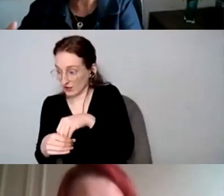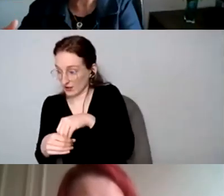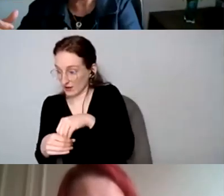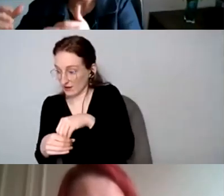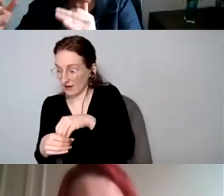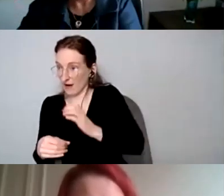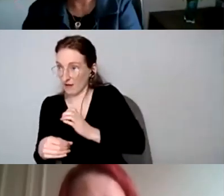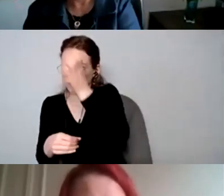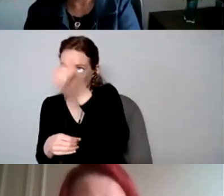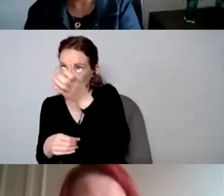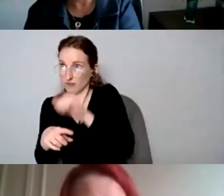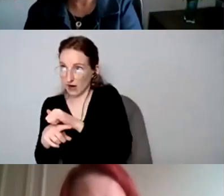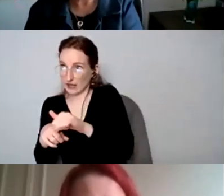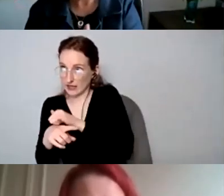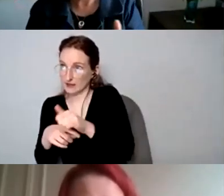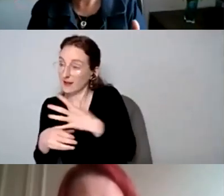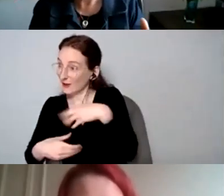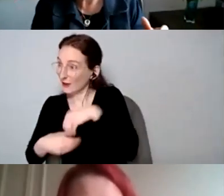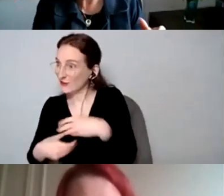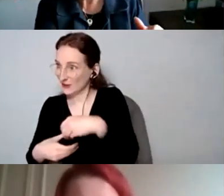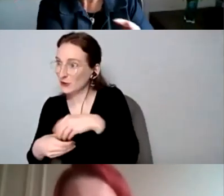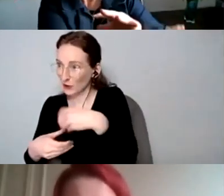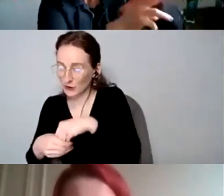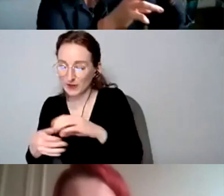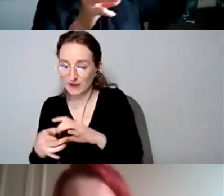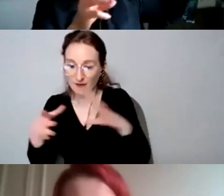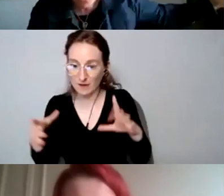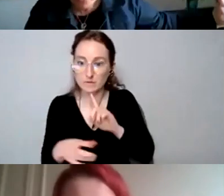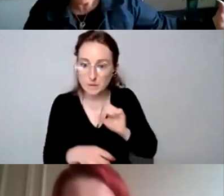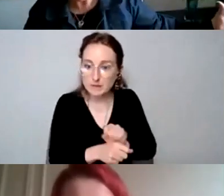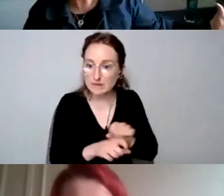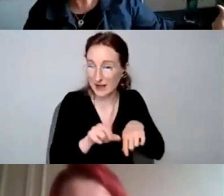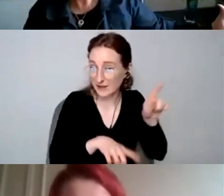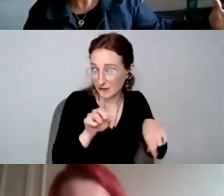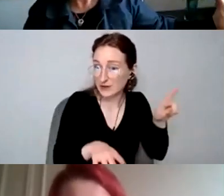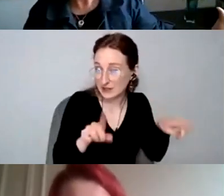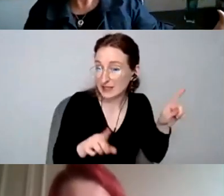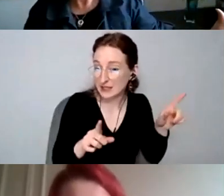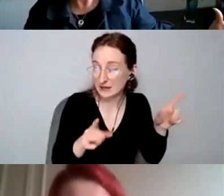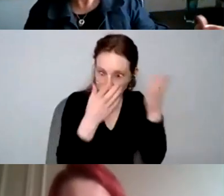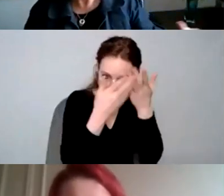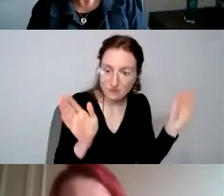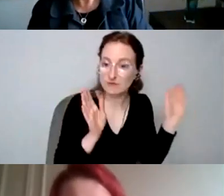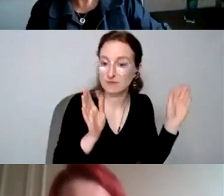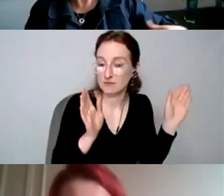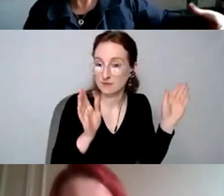and practiced in Russia today, a decoupling from like a really broad notion of diversity that goes